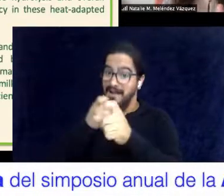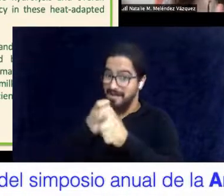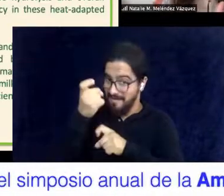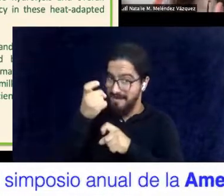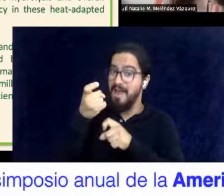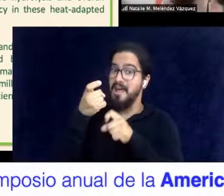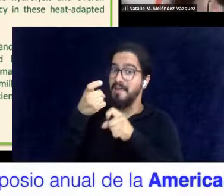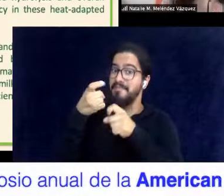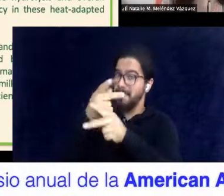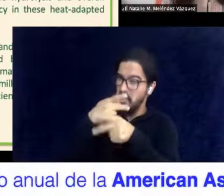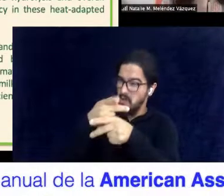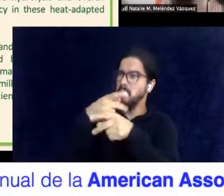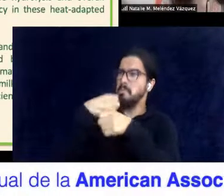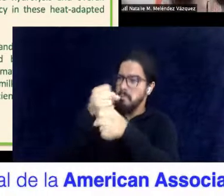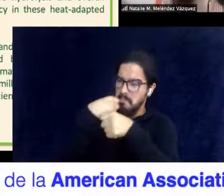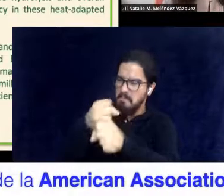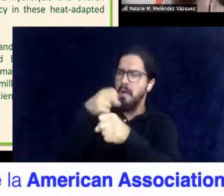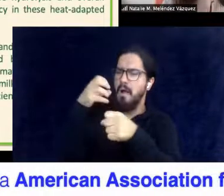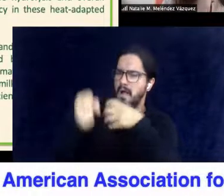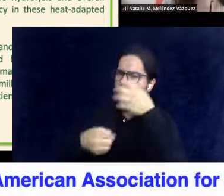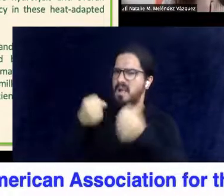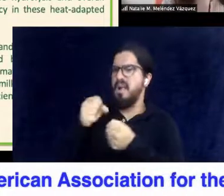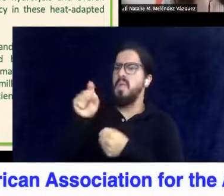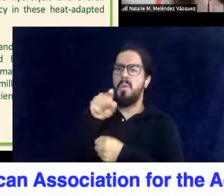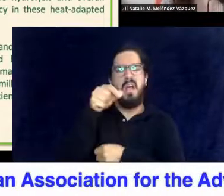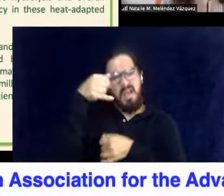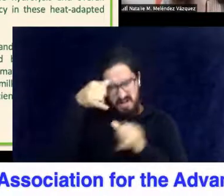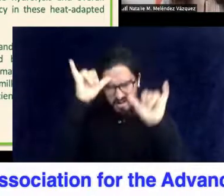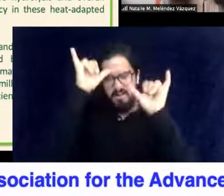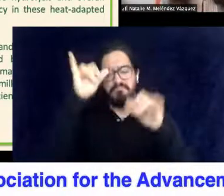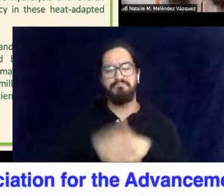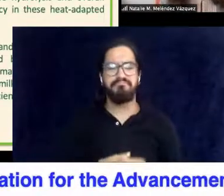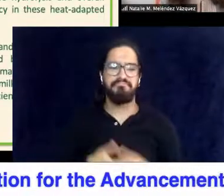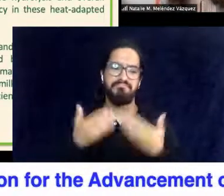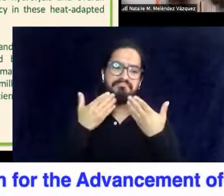efficiency seen in slick cows. Thank you so much for your attention.